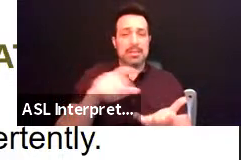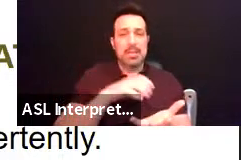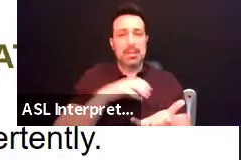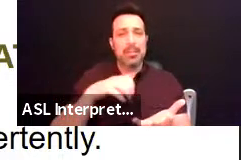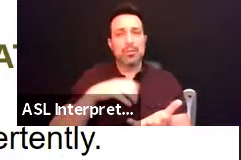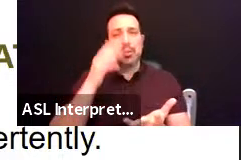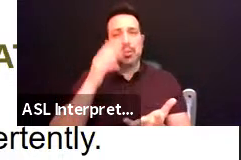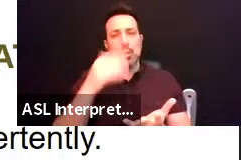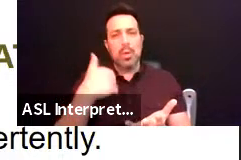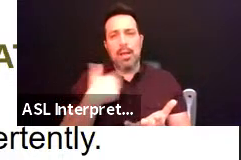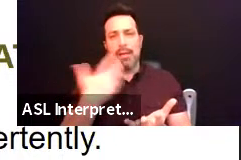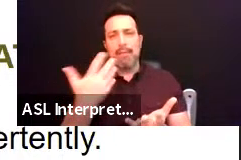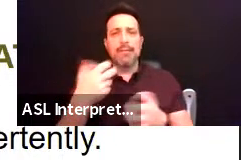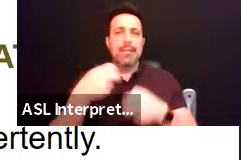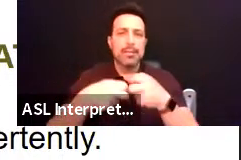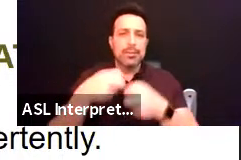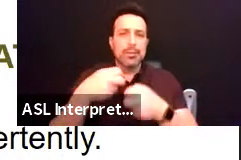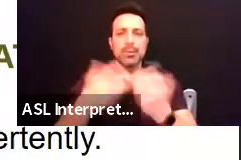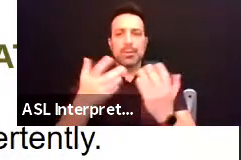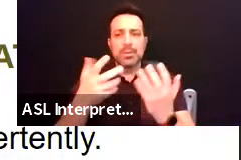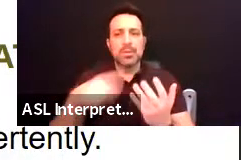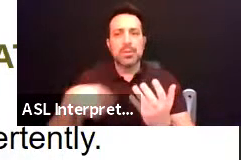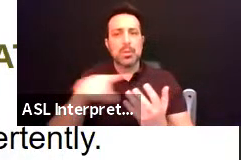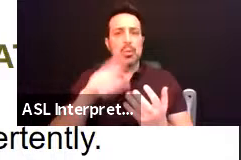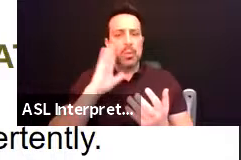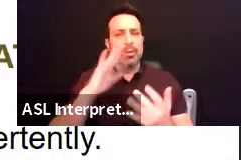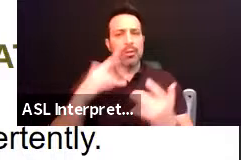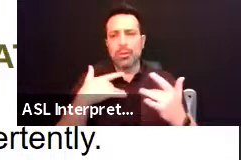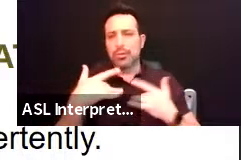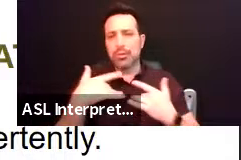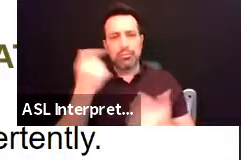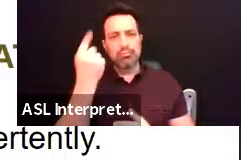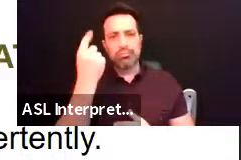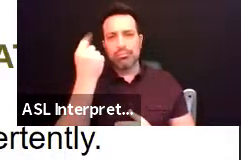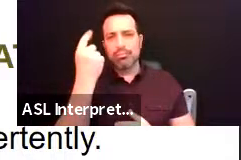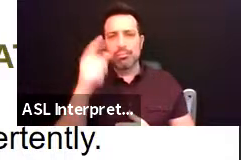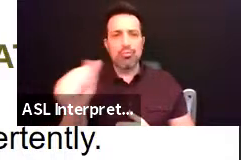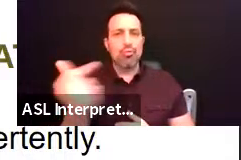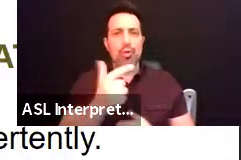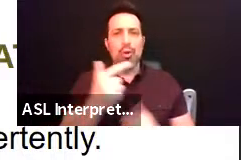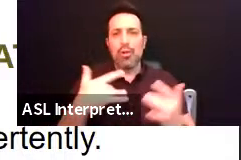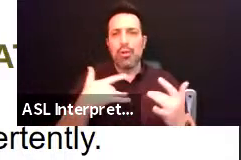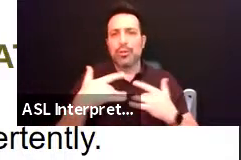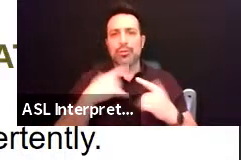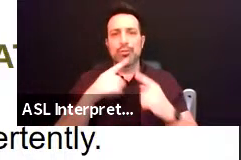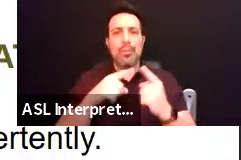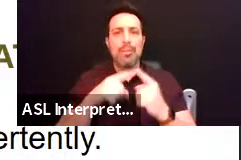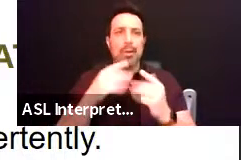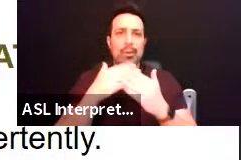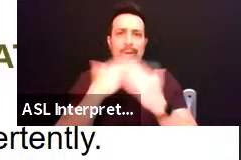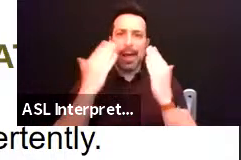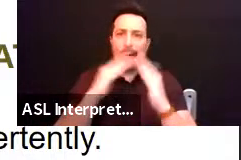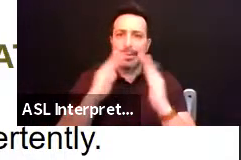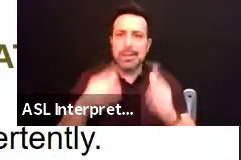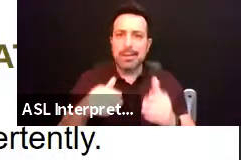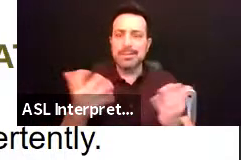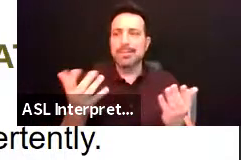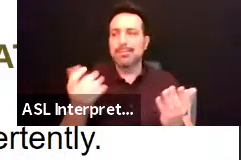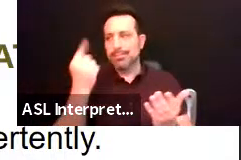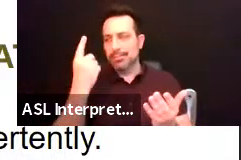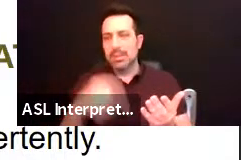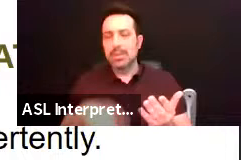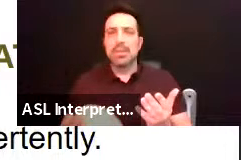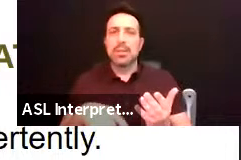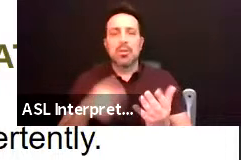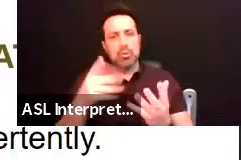be issues of which you are concerned. You are all concerned about houselessness, for example, and